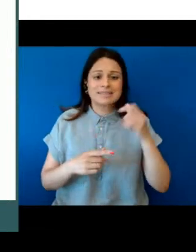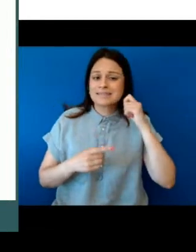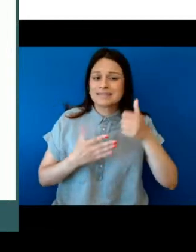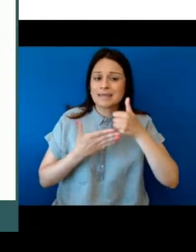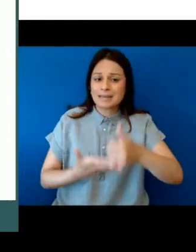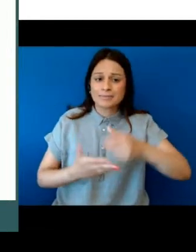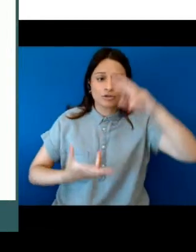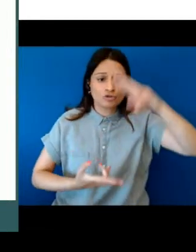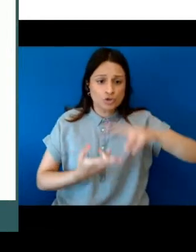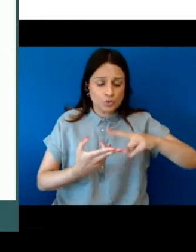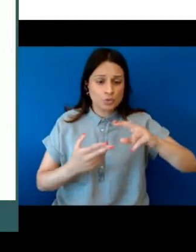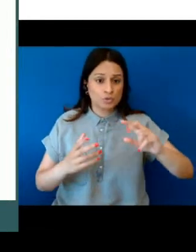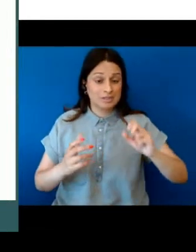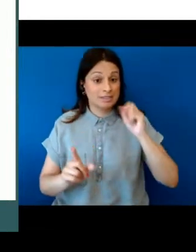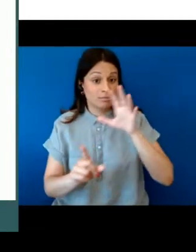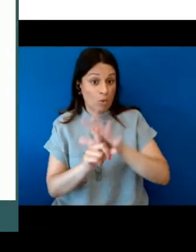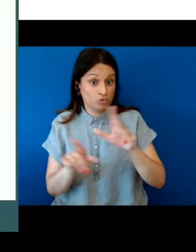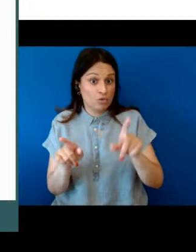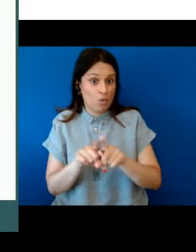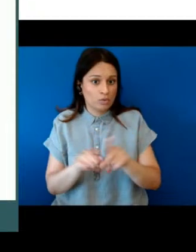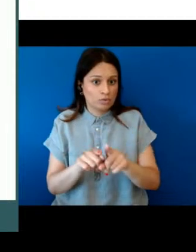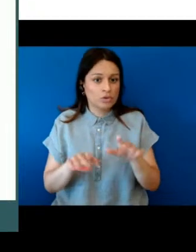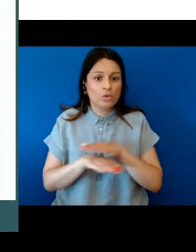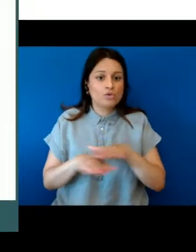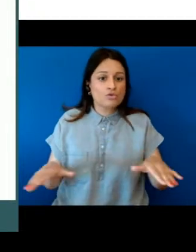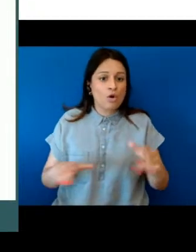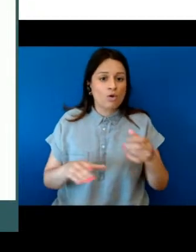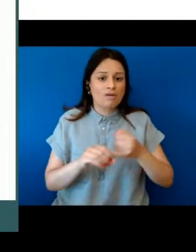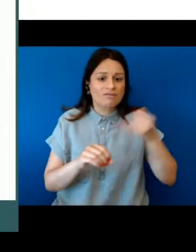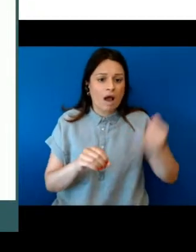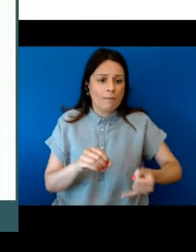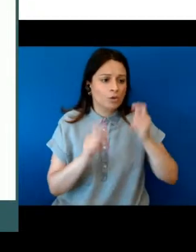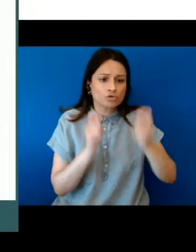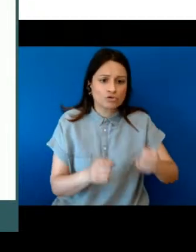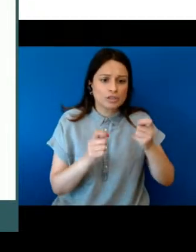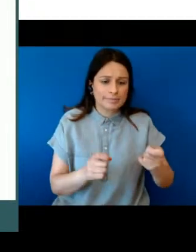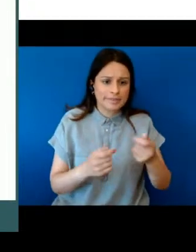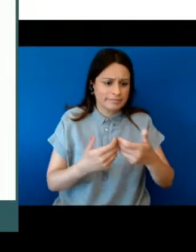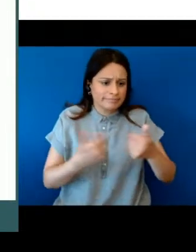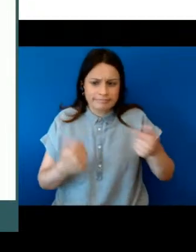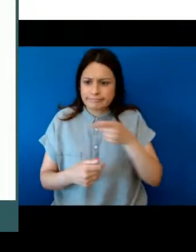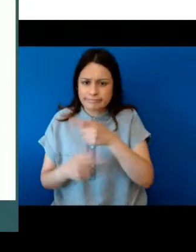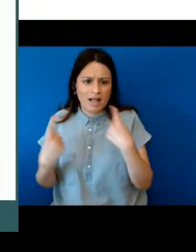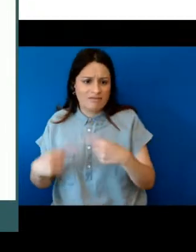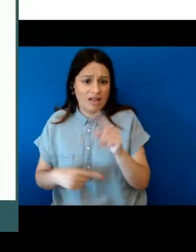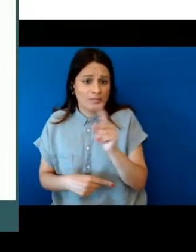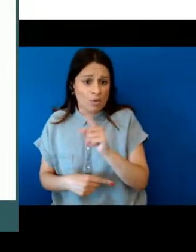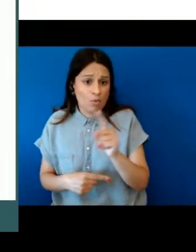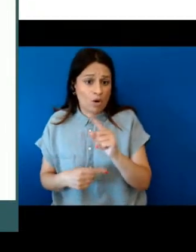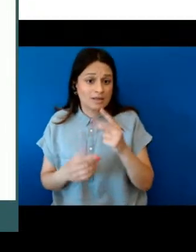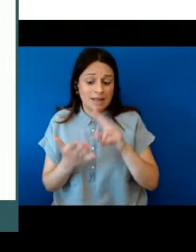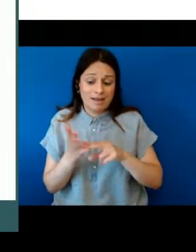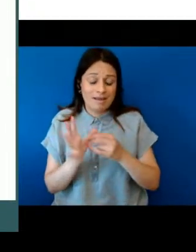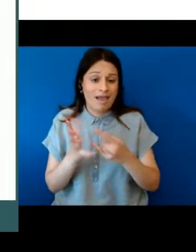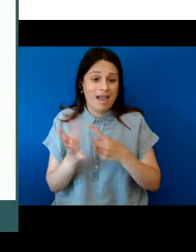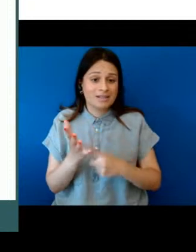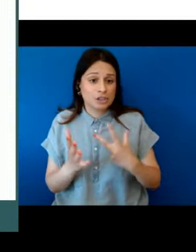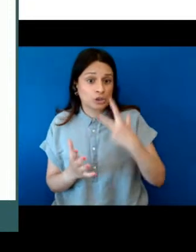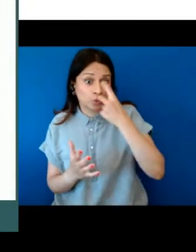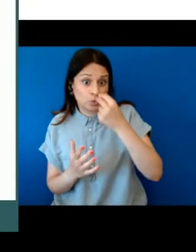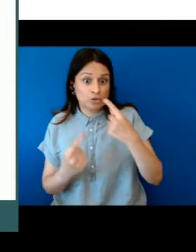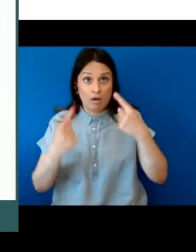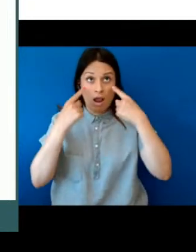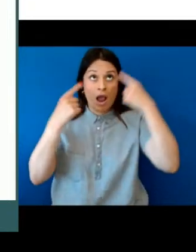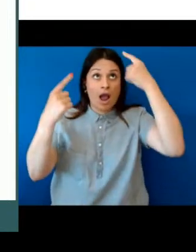exposure, look at the non-pharmacological treatments which are available, think about nasal douching, eye drop technique. I'll come back